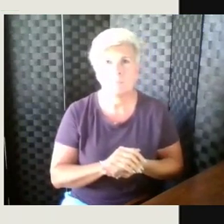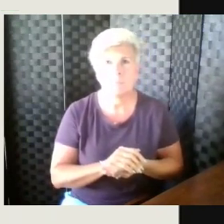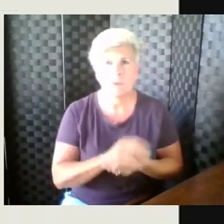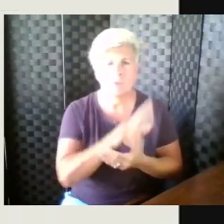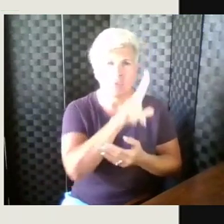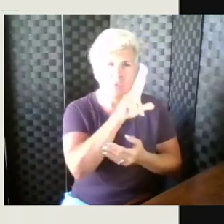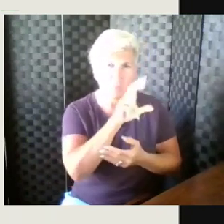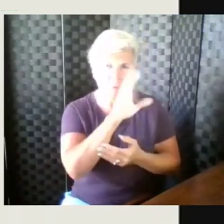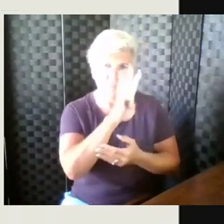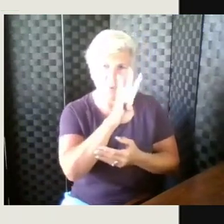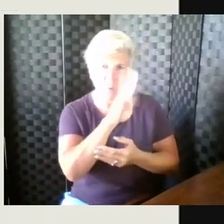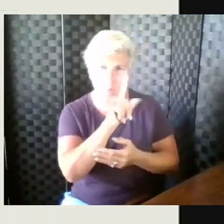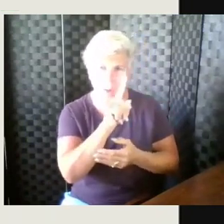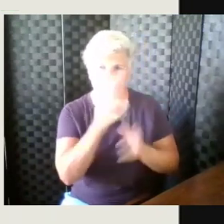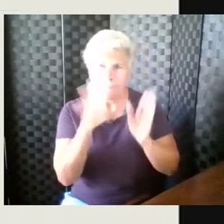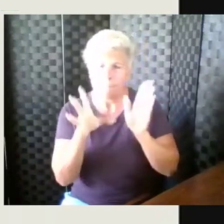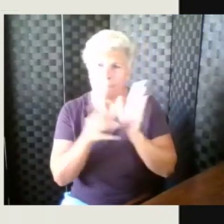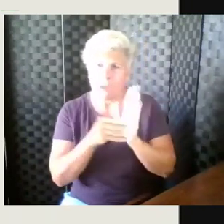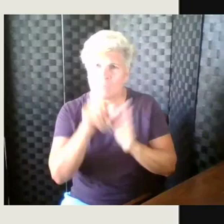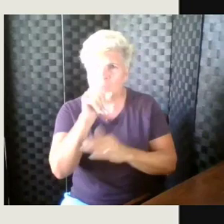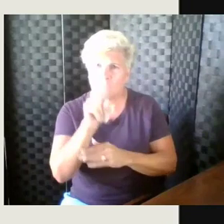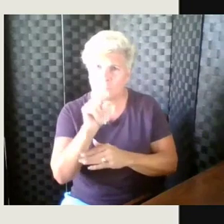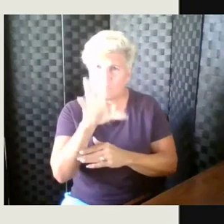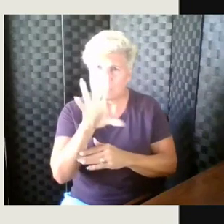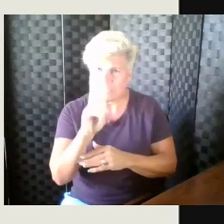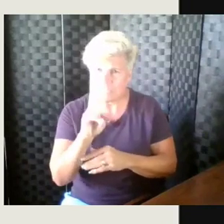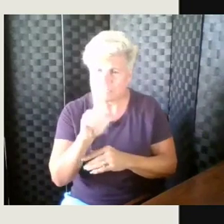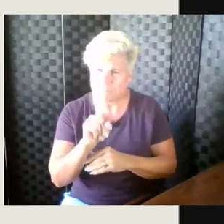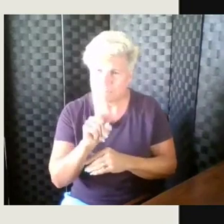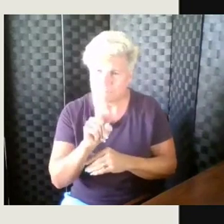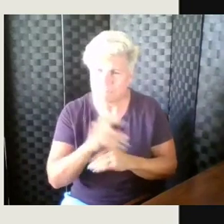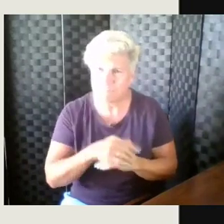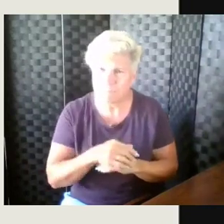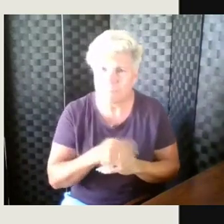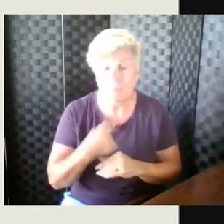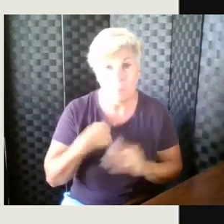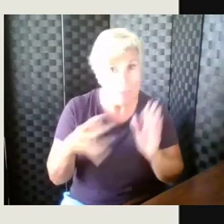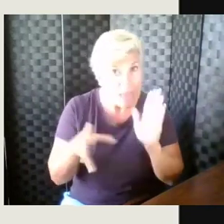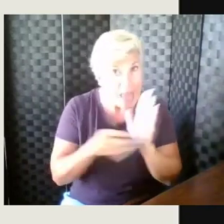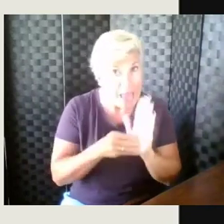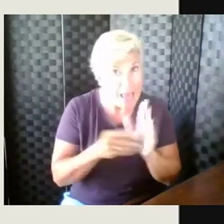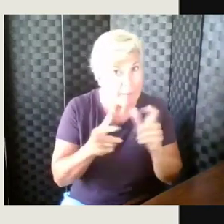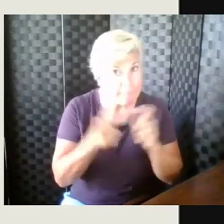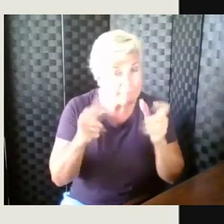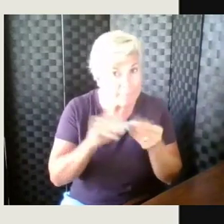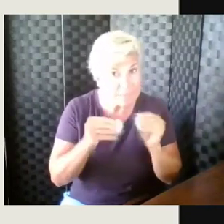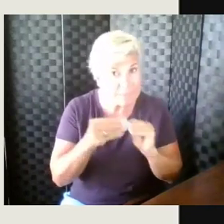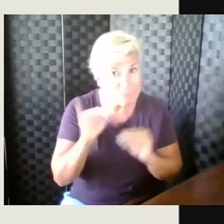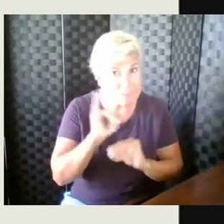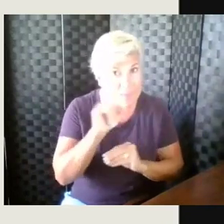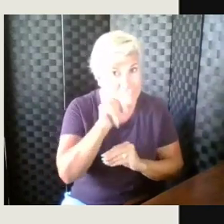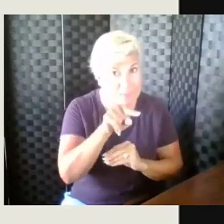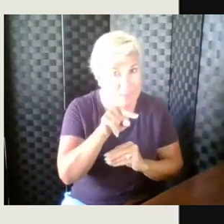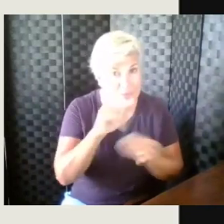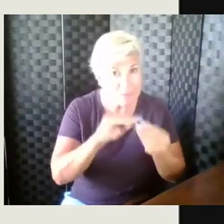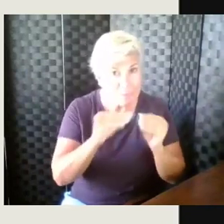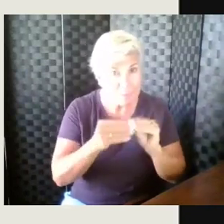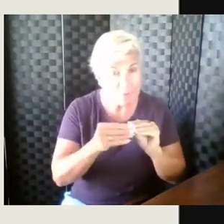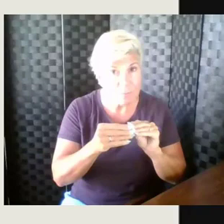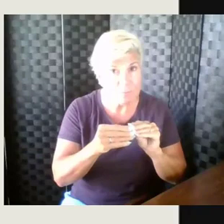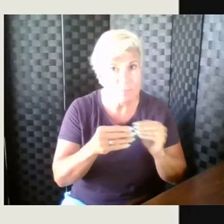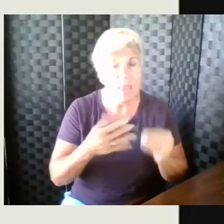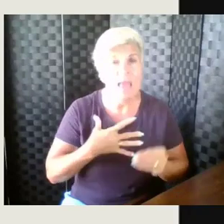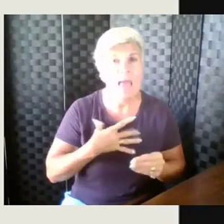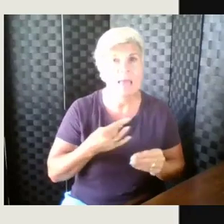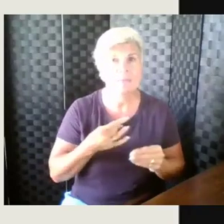What is 341 plus 156? When I add really large numbers like these 3-digit numbers, I